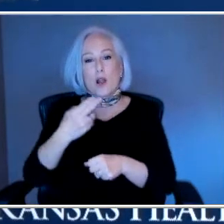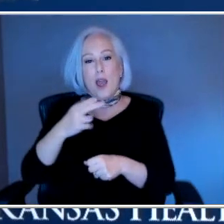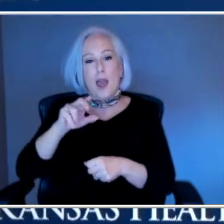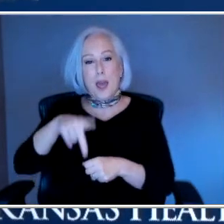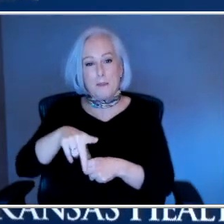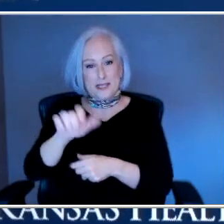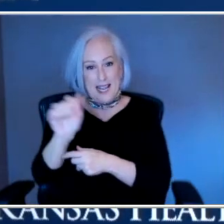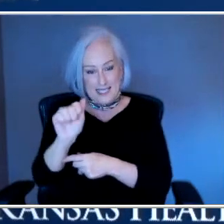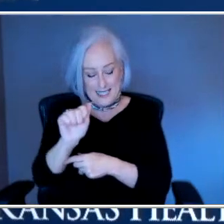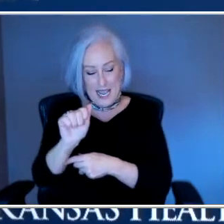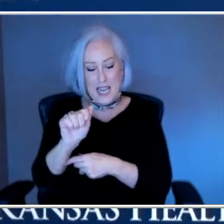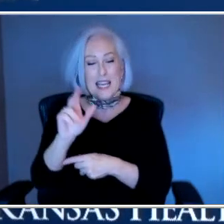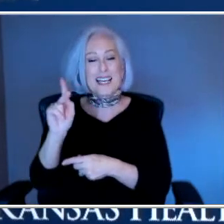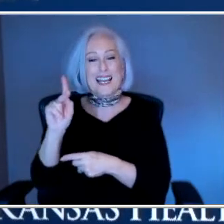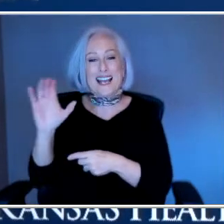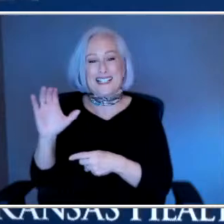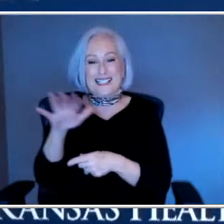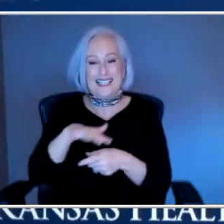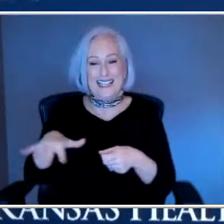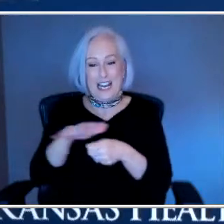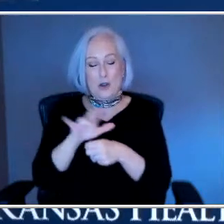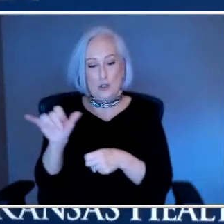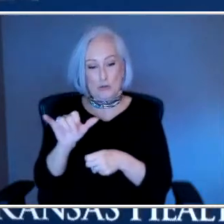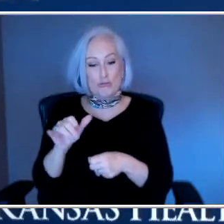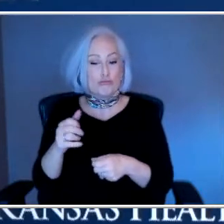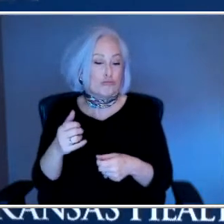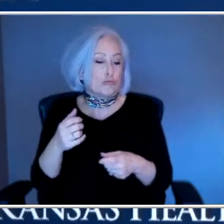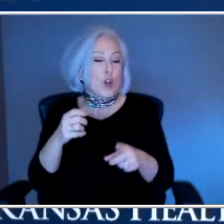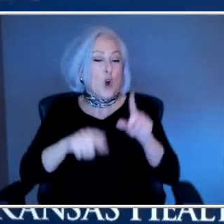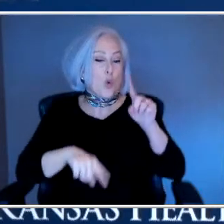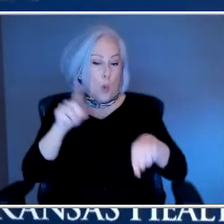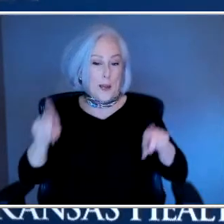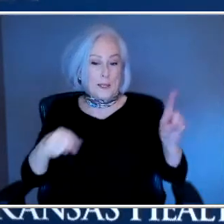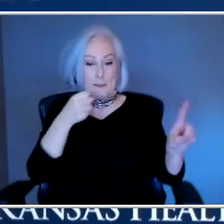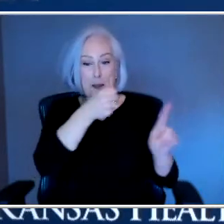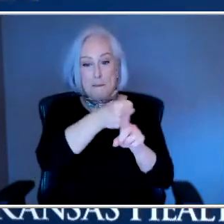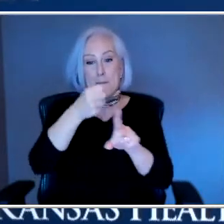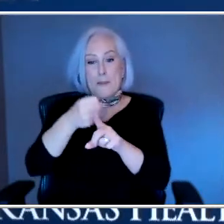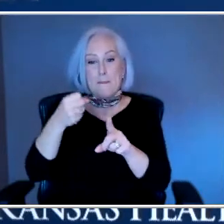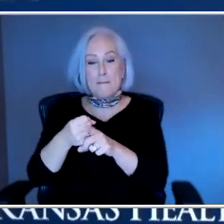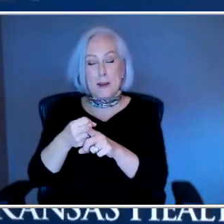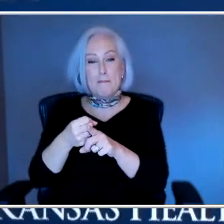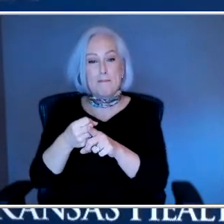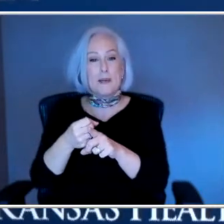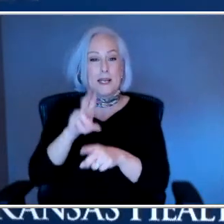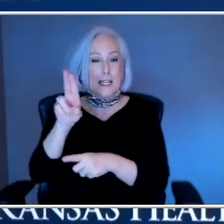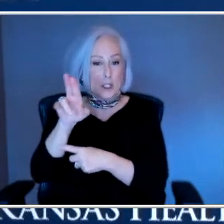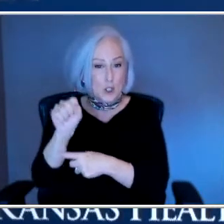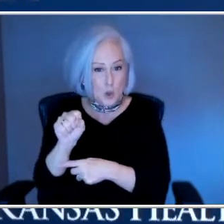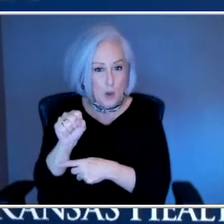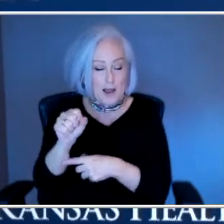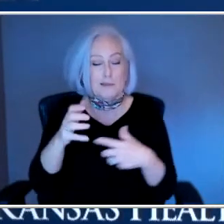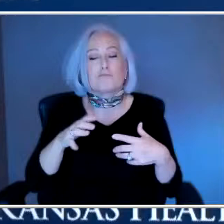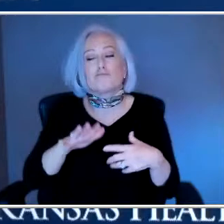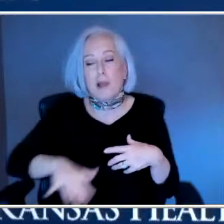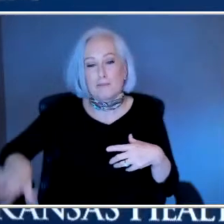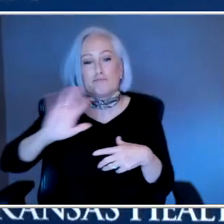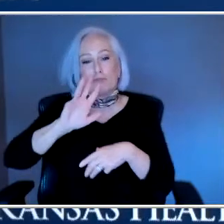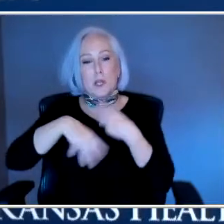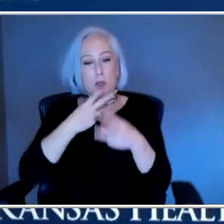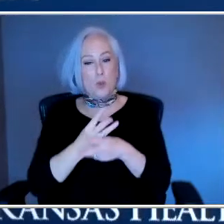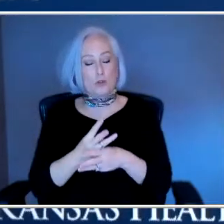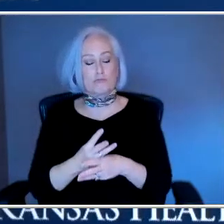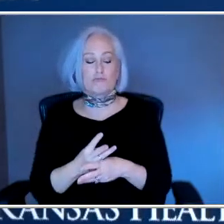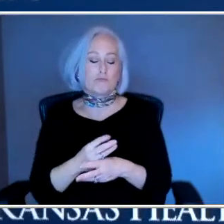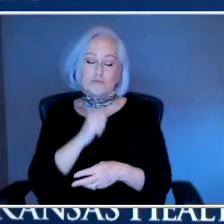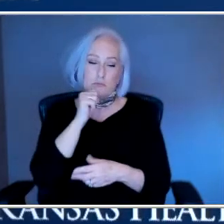occur randomly throughout the country and throughout the world, really. So it is not anything new. They can flare up,